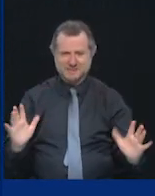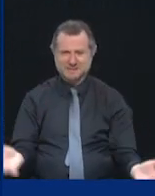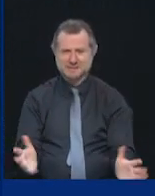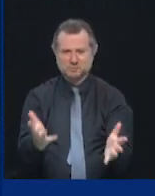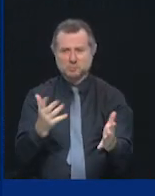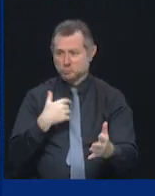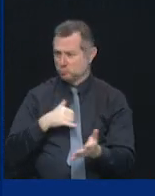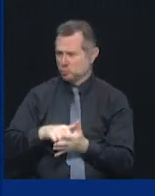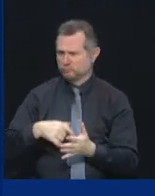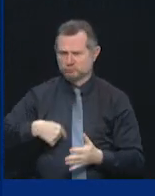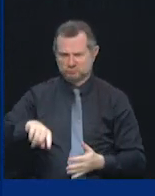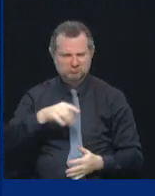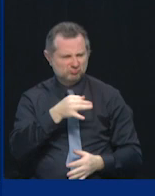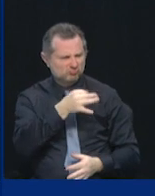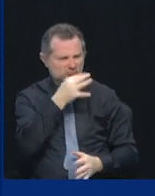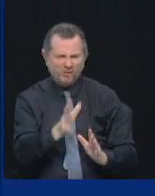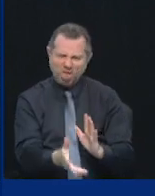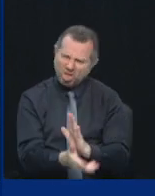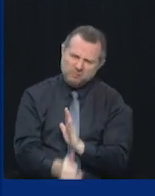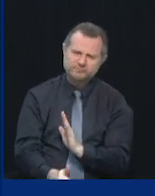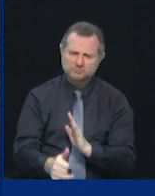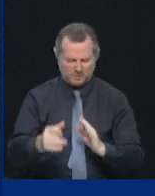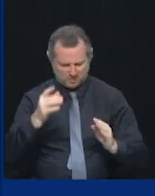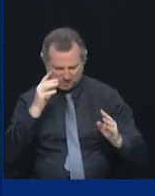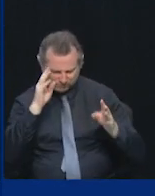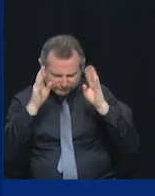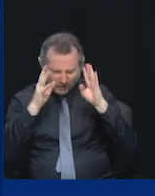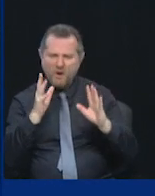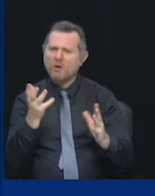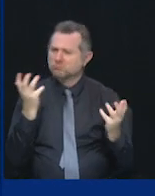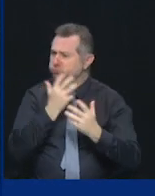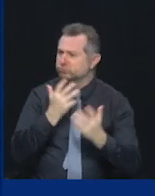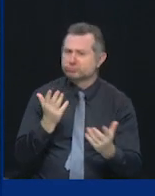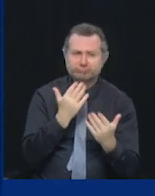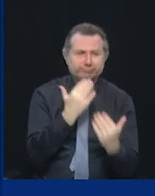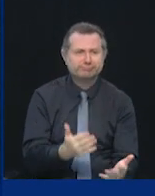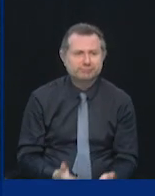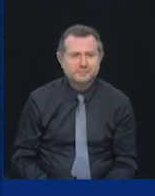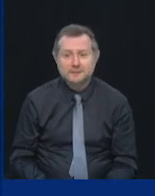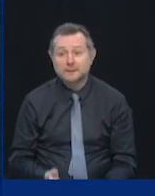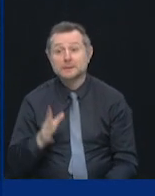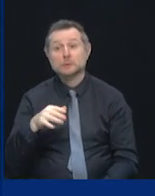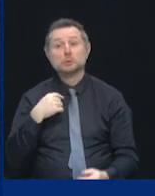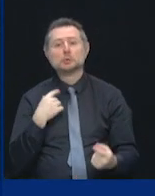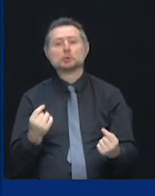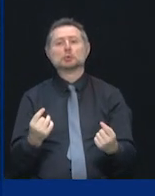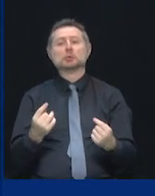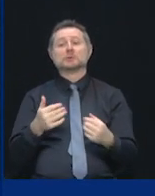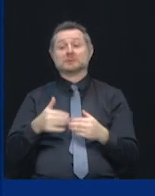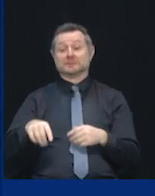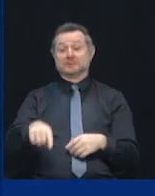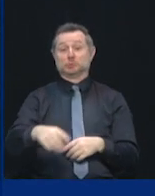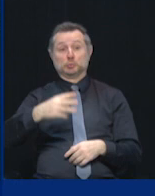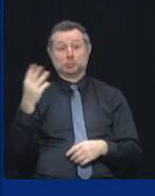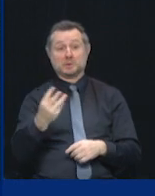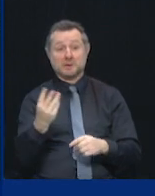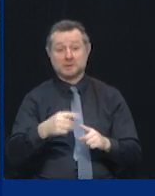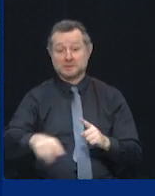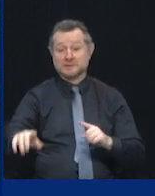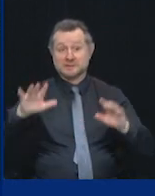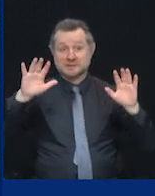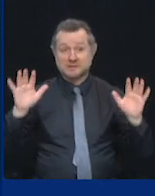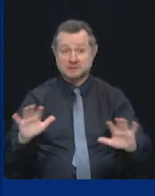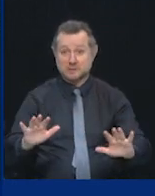creative. We are very creative types. Here's the creative idea. Wednesday to Sunday, we're offering vaccines at